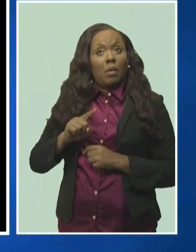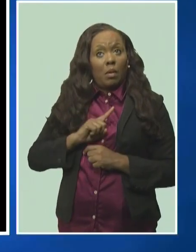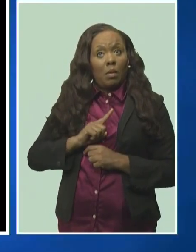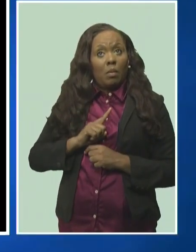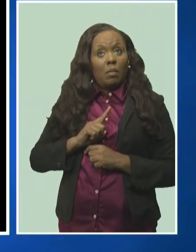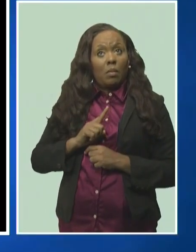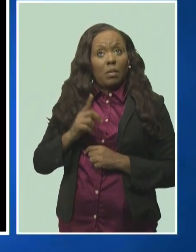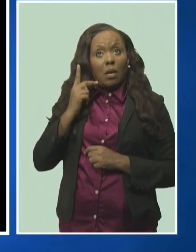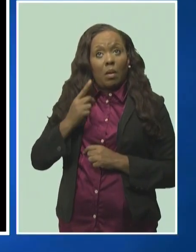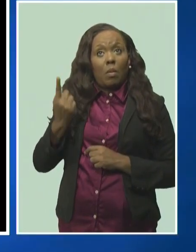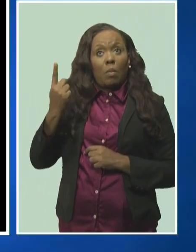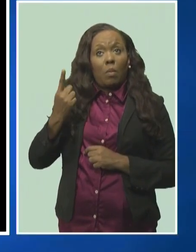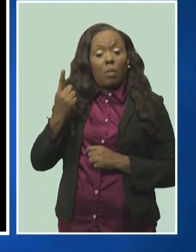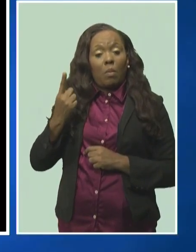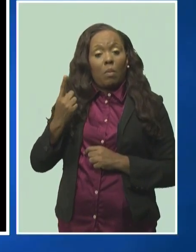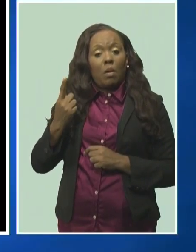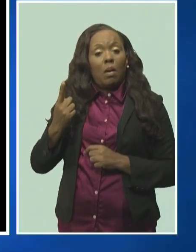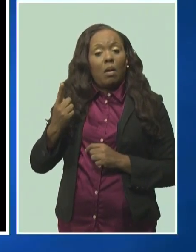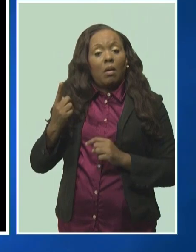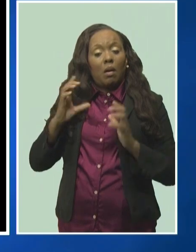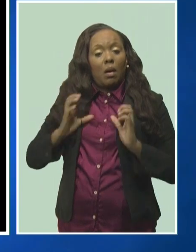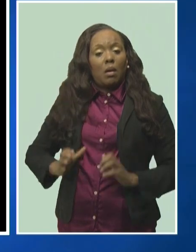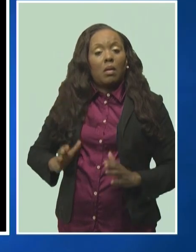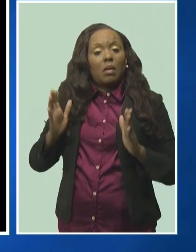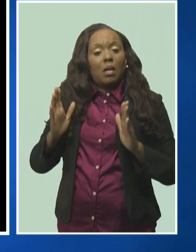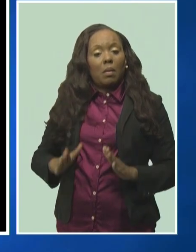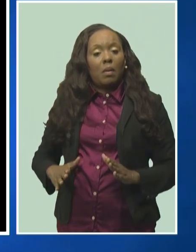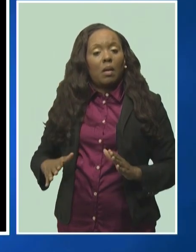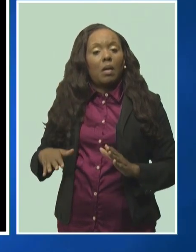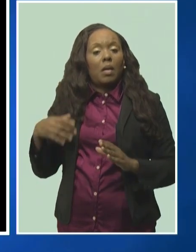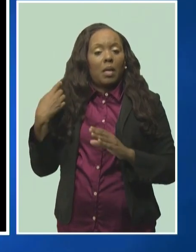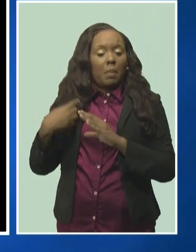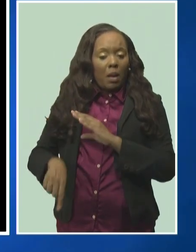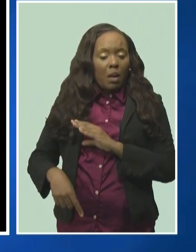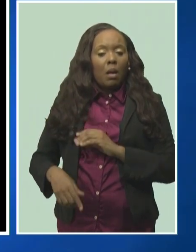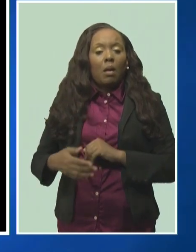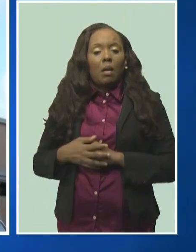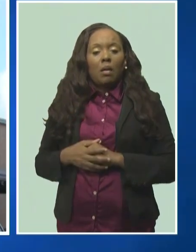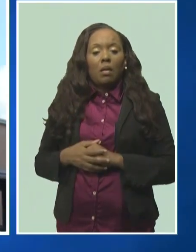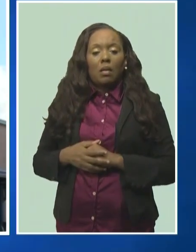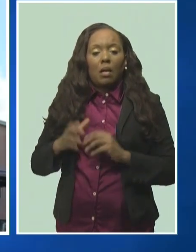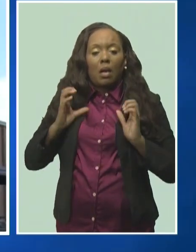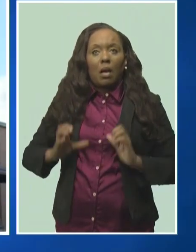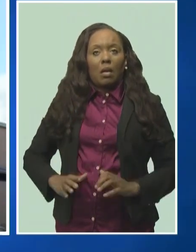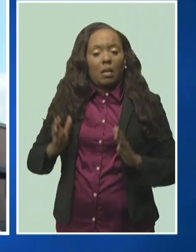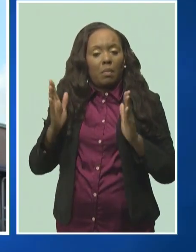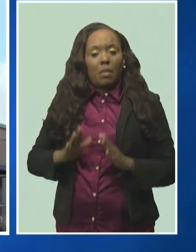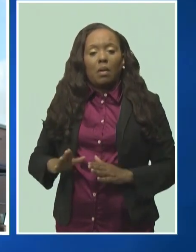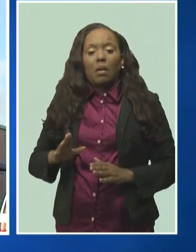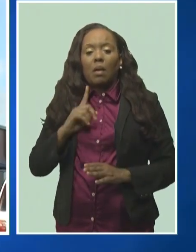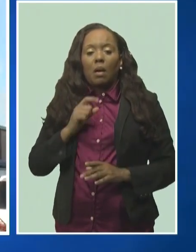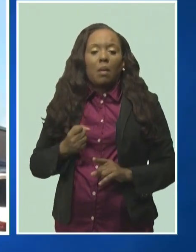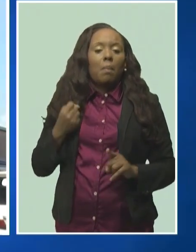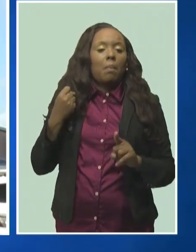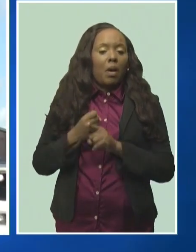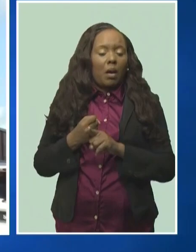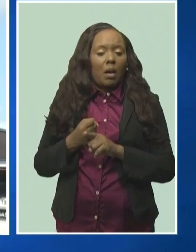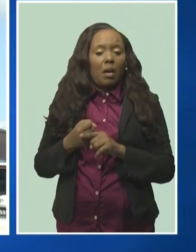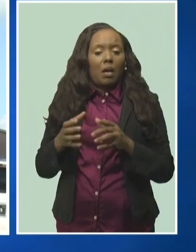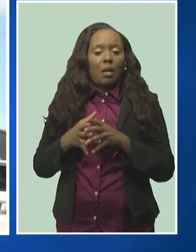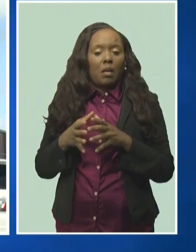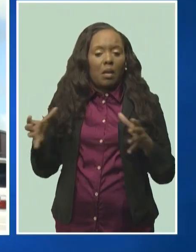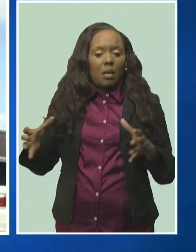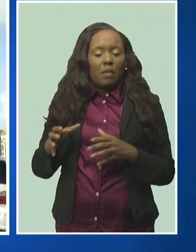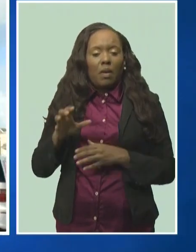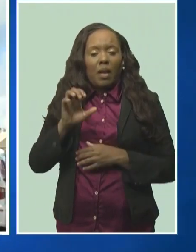from the company last night about the breach. The customer, who did not wish to be named, believes it has been impacting him already,